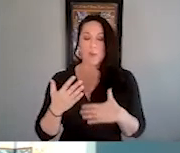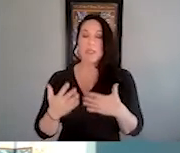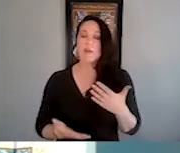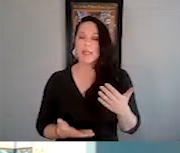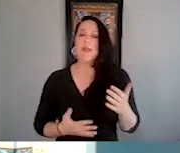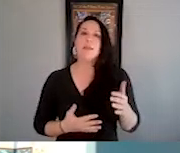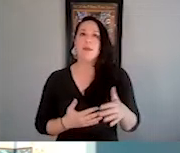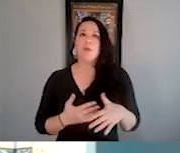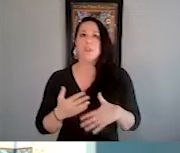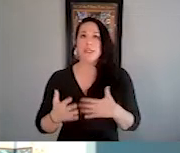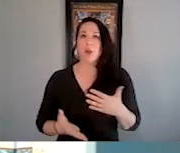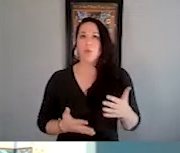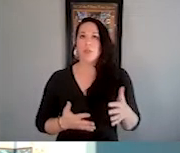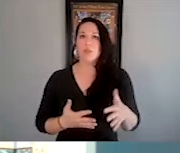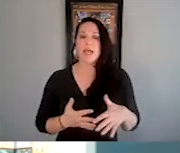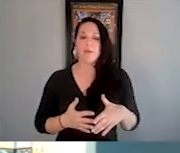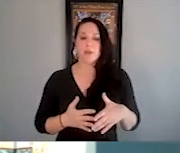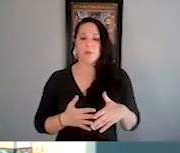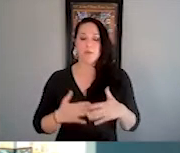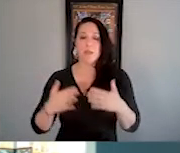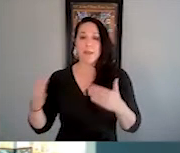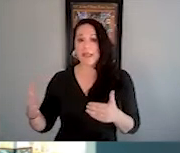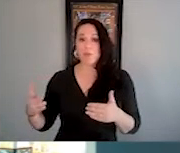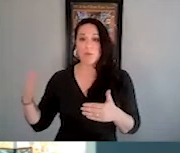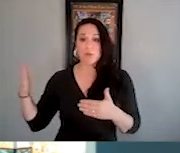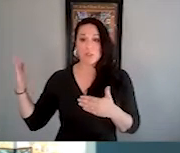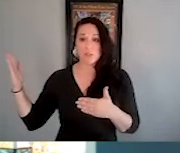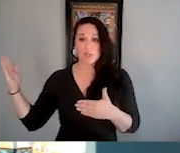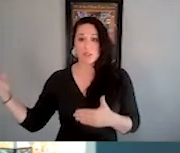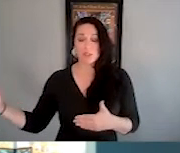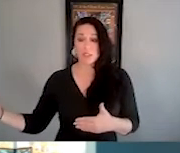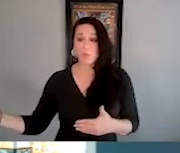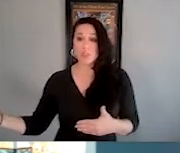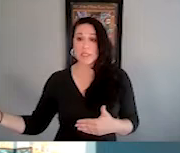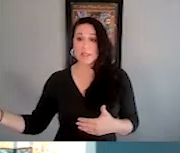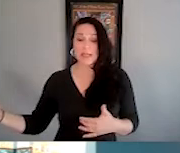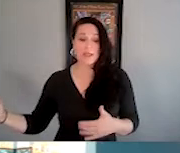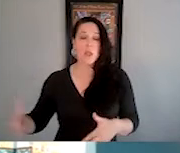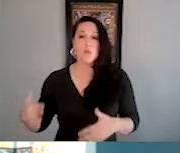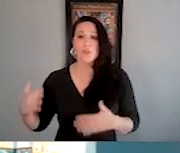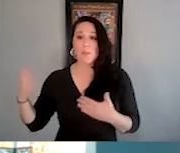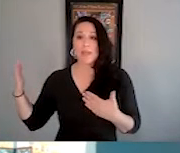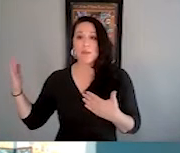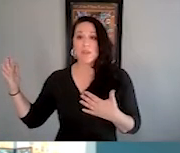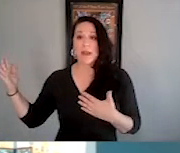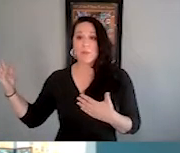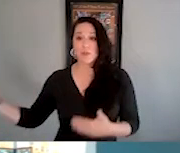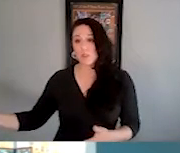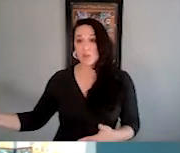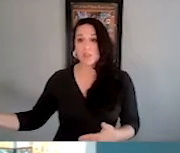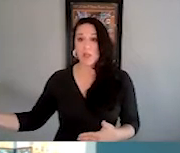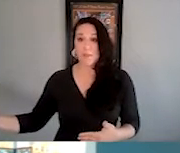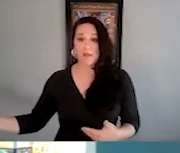sharing, as we were hearing that we were seeing opioid use happen in our community, we could back it with what the suspicion expulsion data said. We start backing it with the